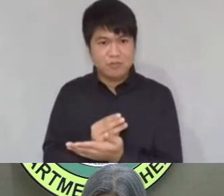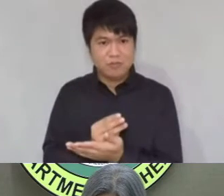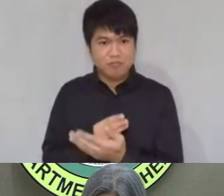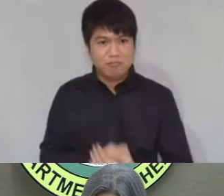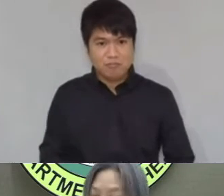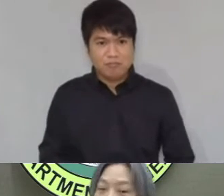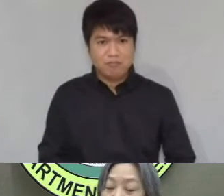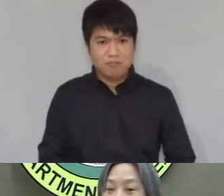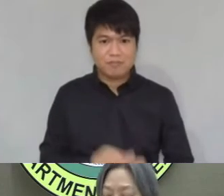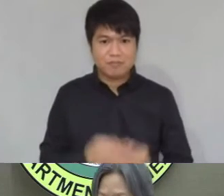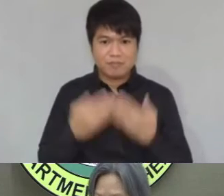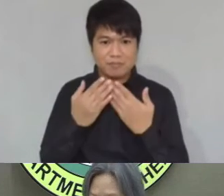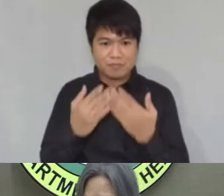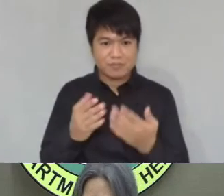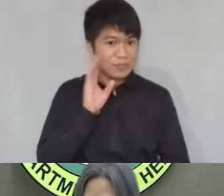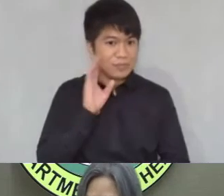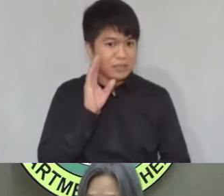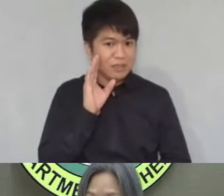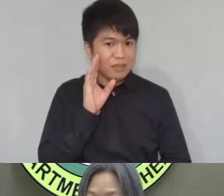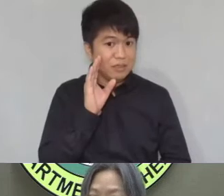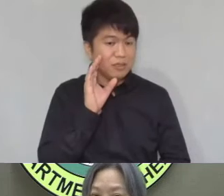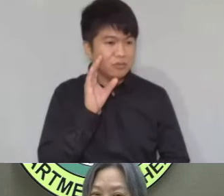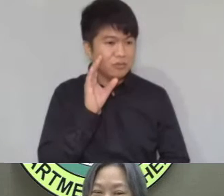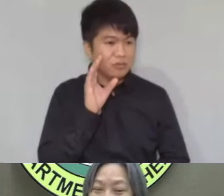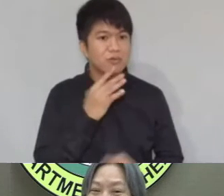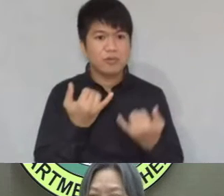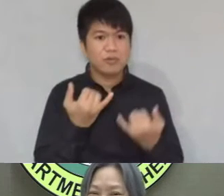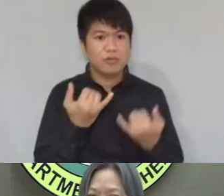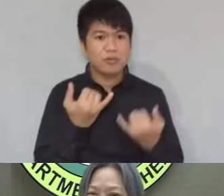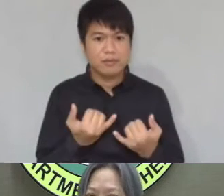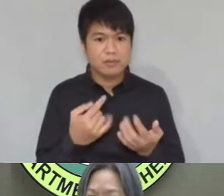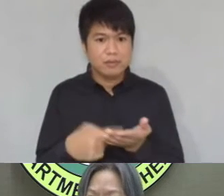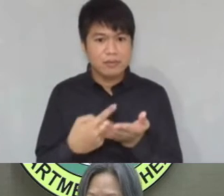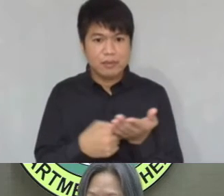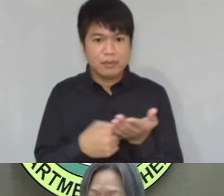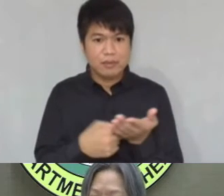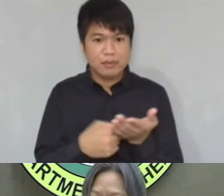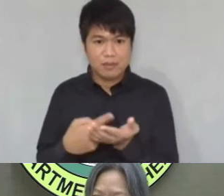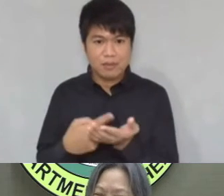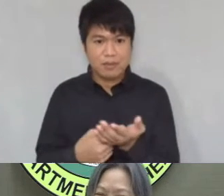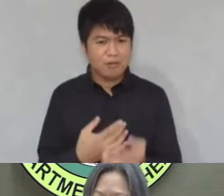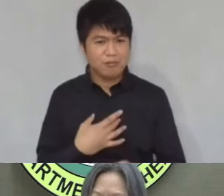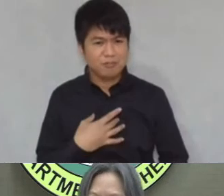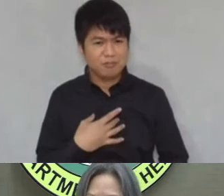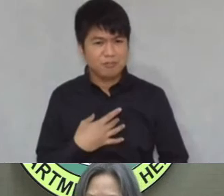on Charity for the next question. Thank you. So, you know what? Today's discussion